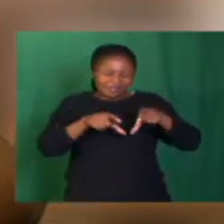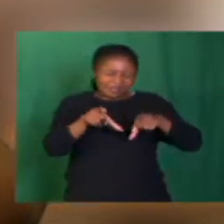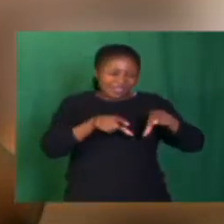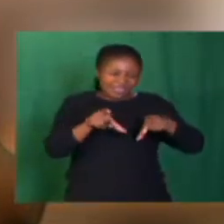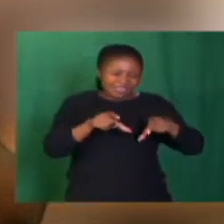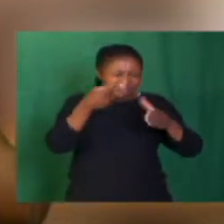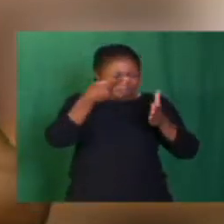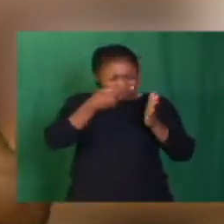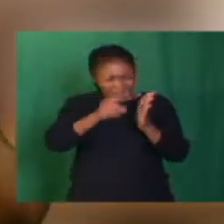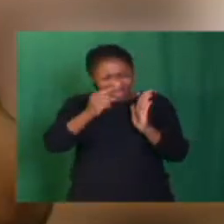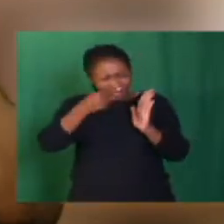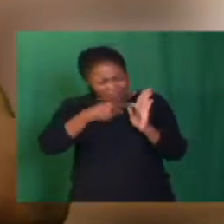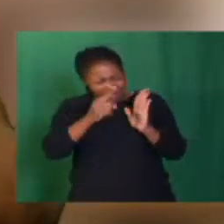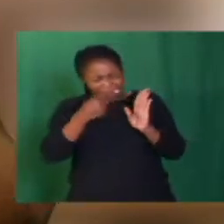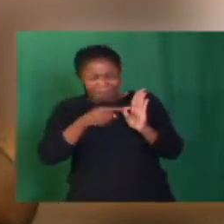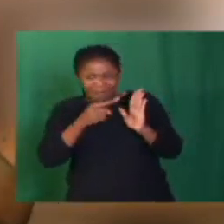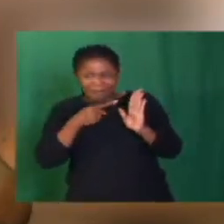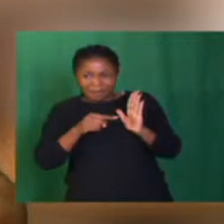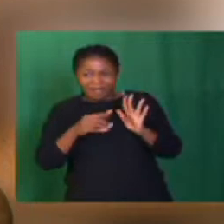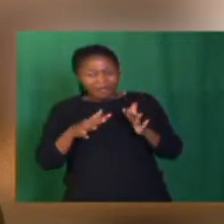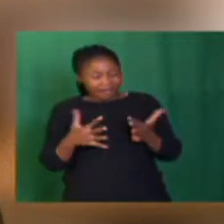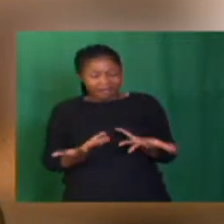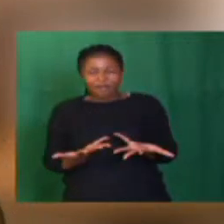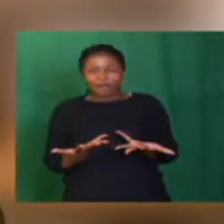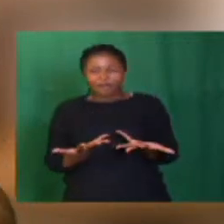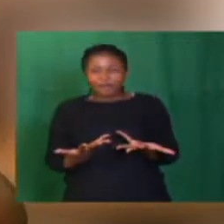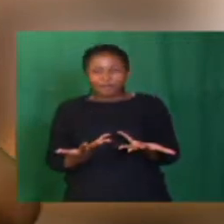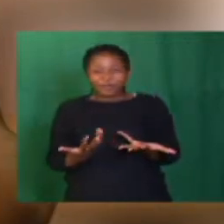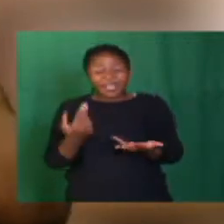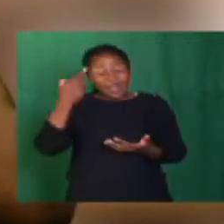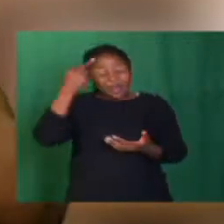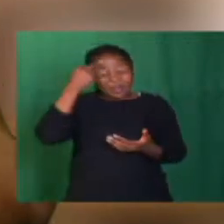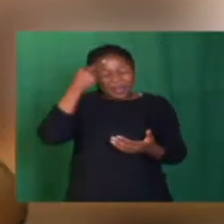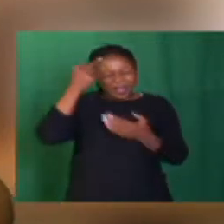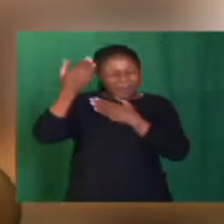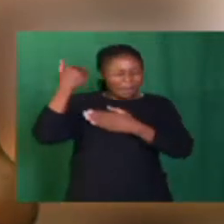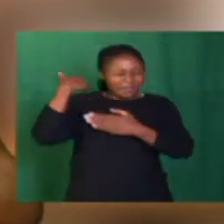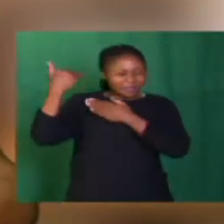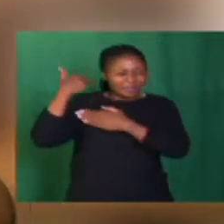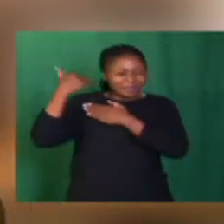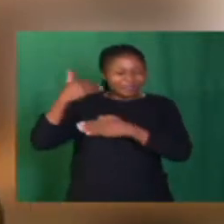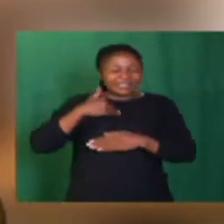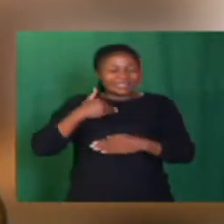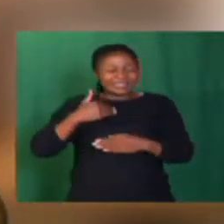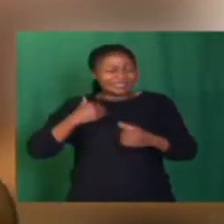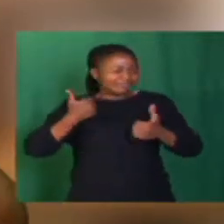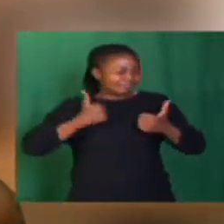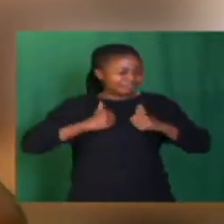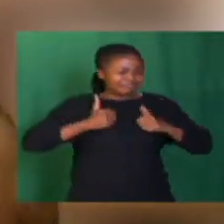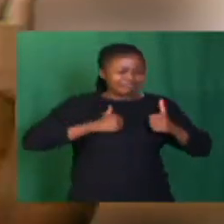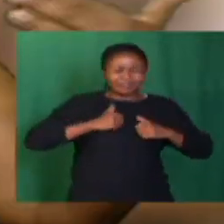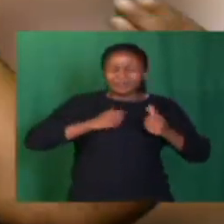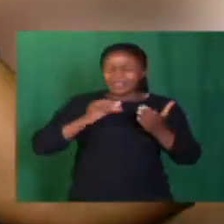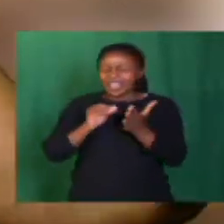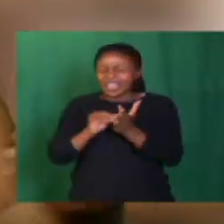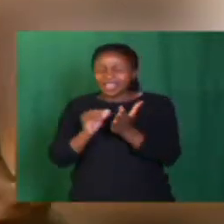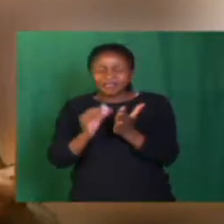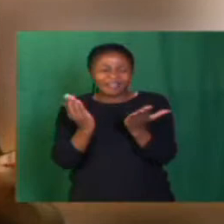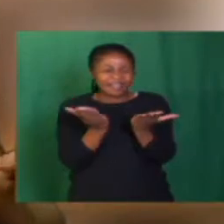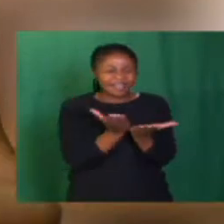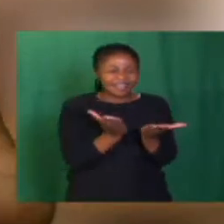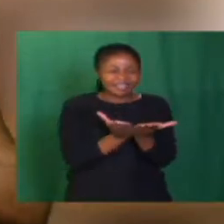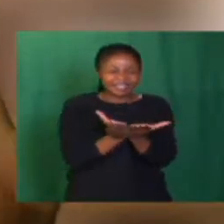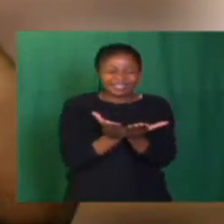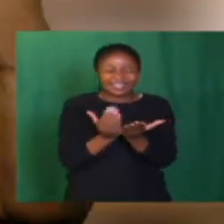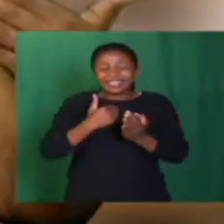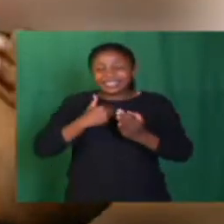developing ourselves. We have been engaging in classroom presentations. We have been engaging in role plays in our class. We have been speaking to our friends.